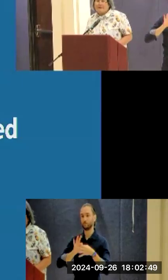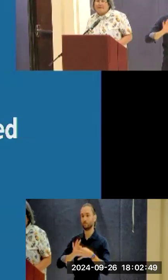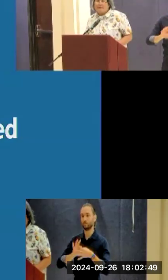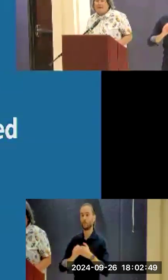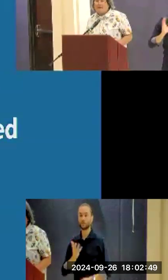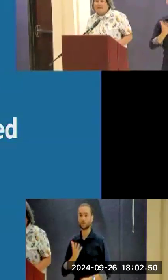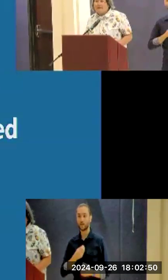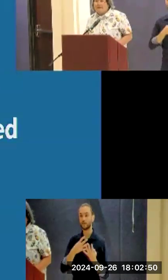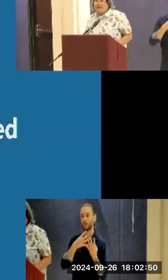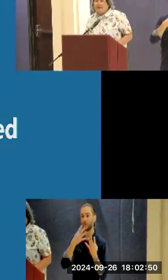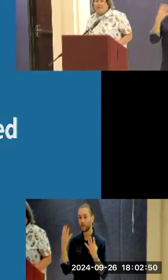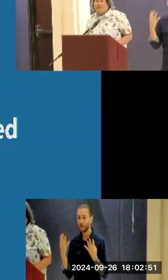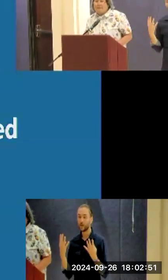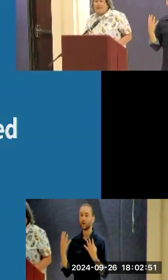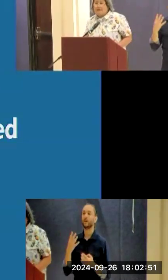queer